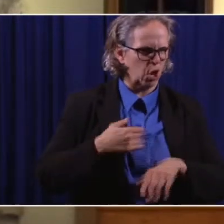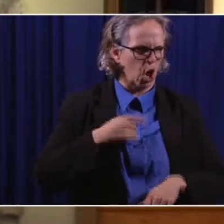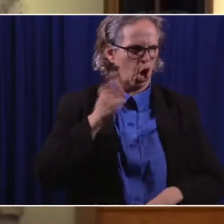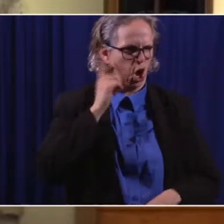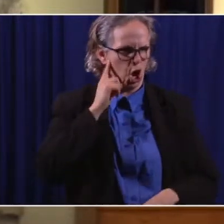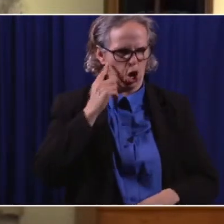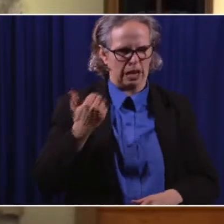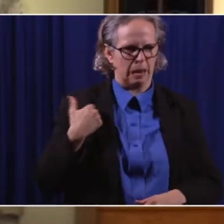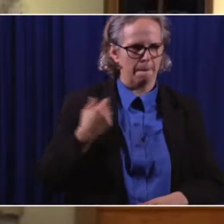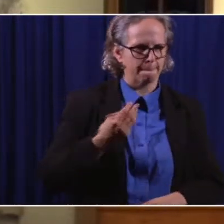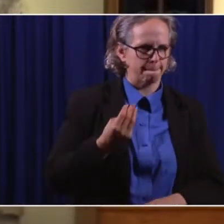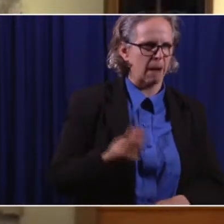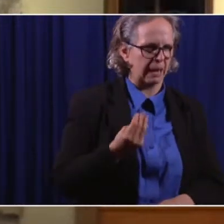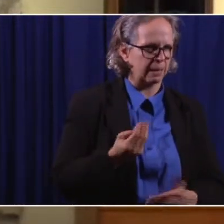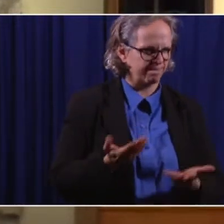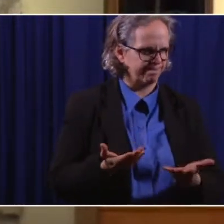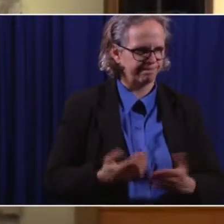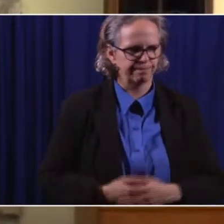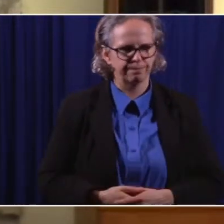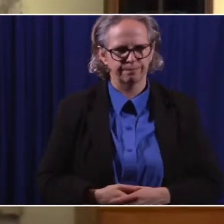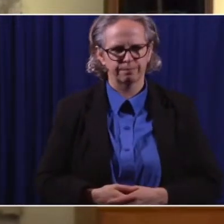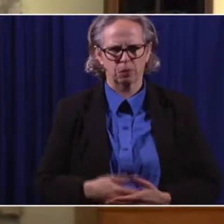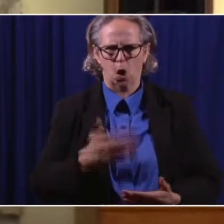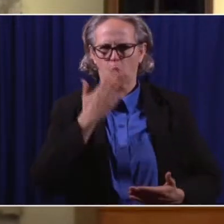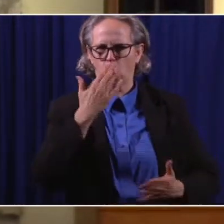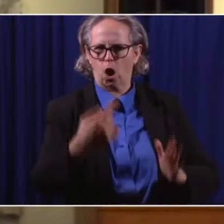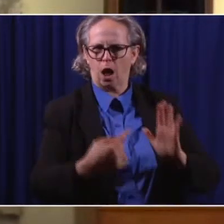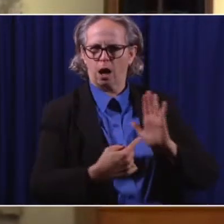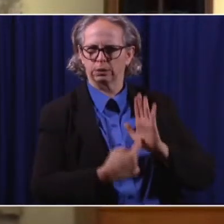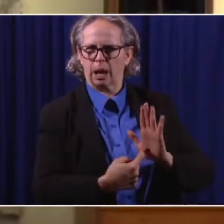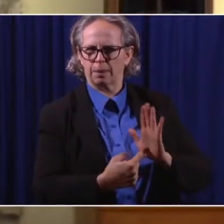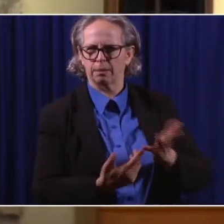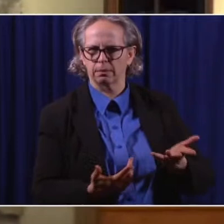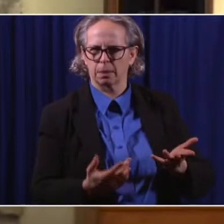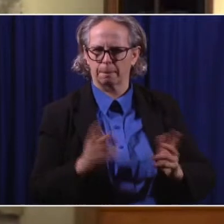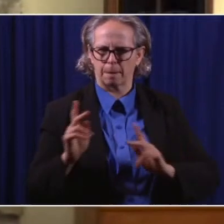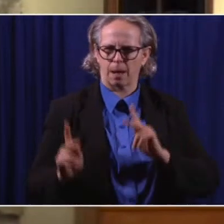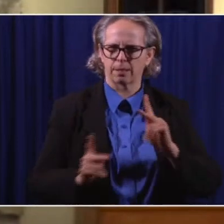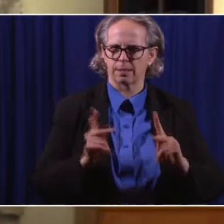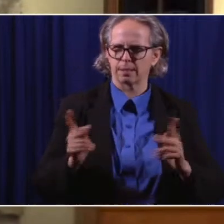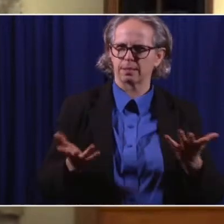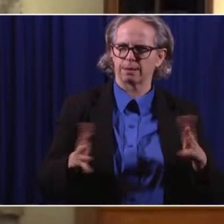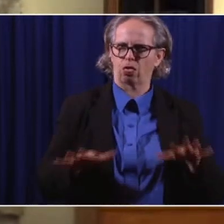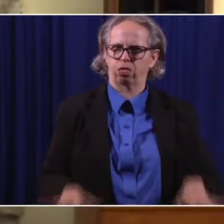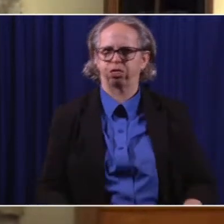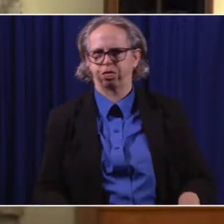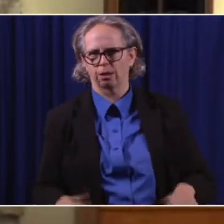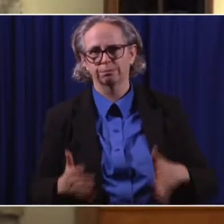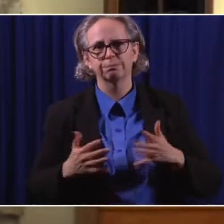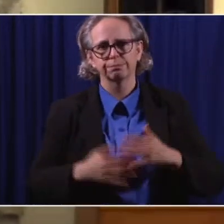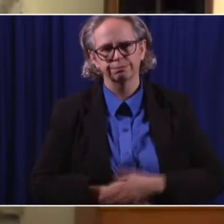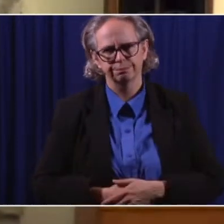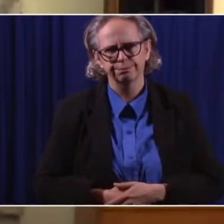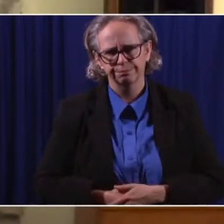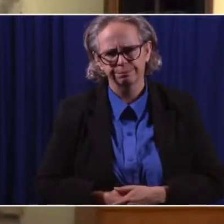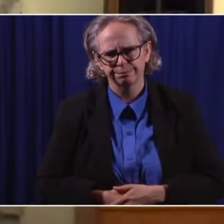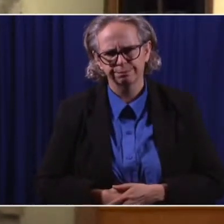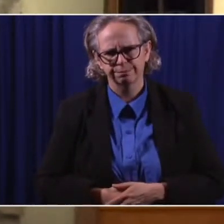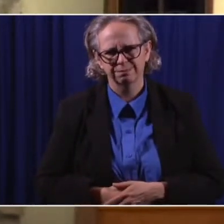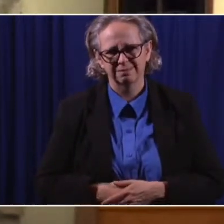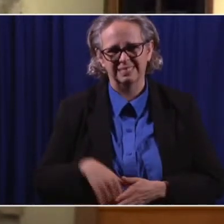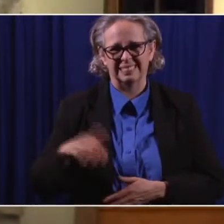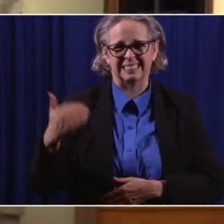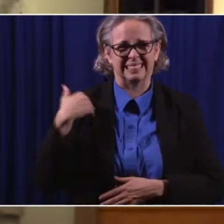that illustrates why we just don't have the luxury of letting our guard down. During the summer, as it got